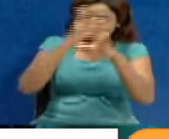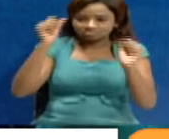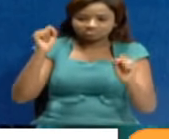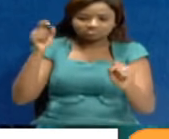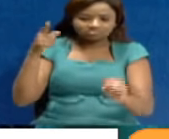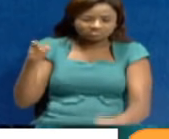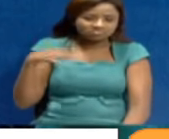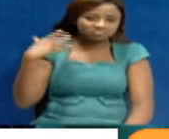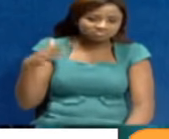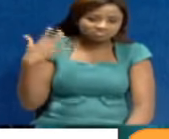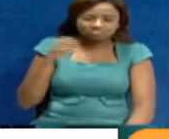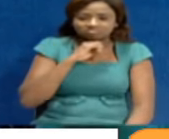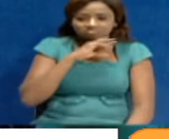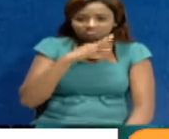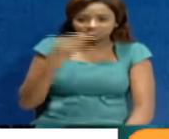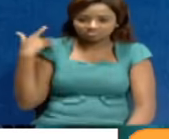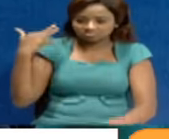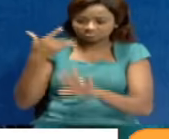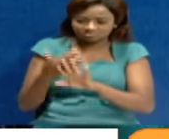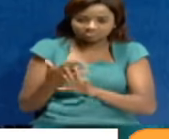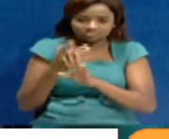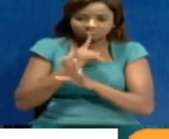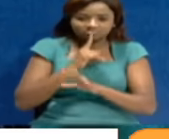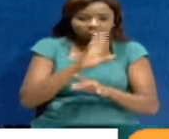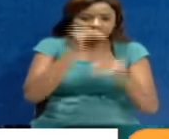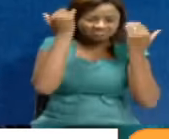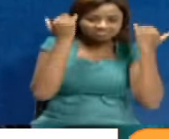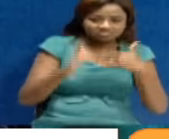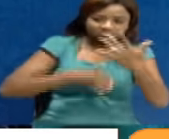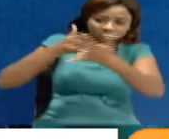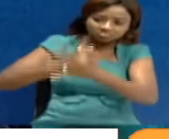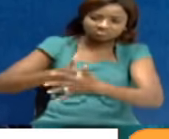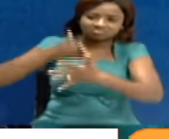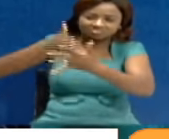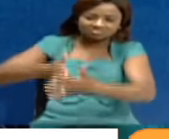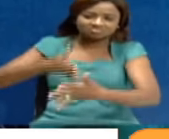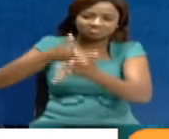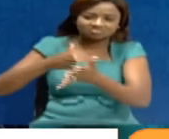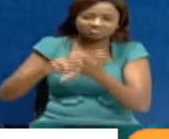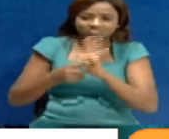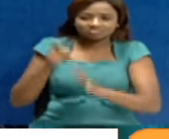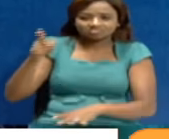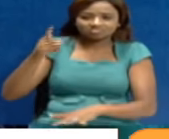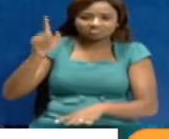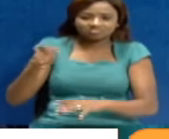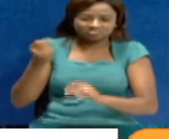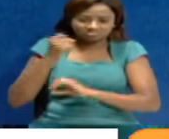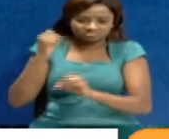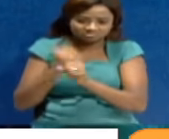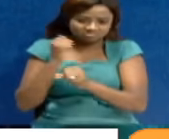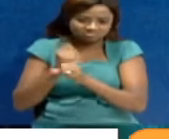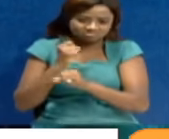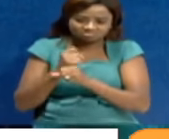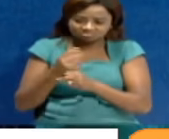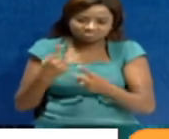of injunctions from the court. Government can't function without, because every time it tries to do something,